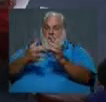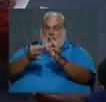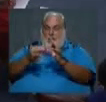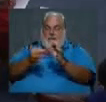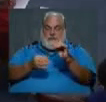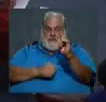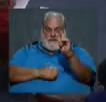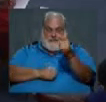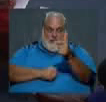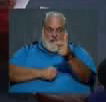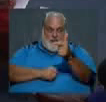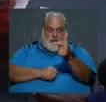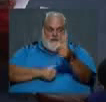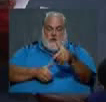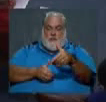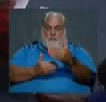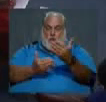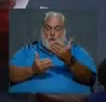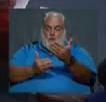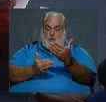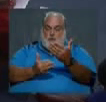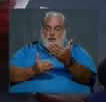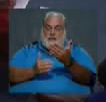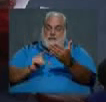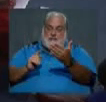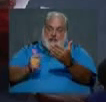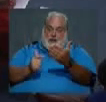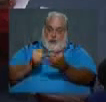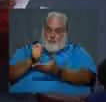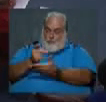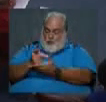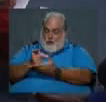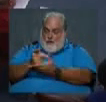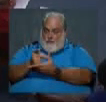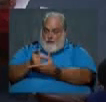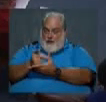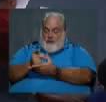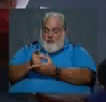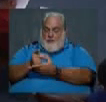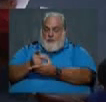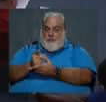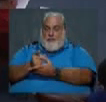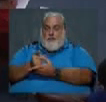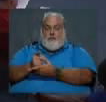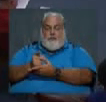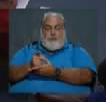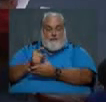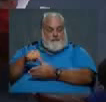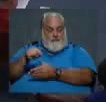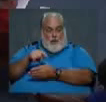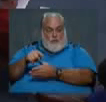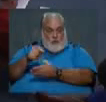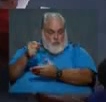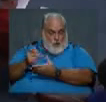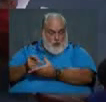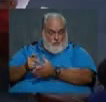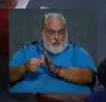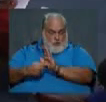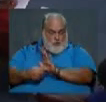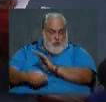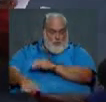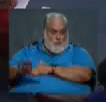second. Well, you have a motion that's made and seconded to approve the consent agenda as read. Those approved, raise your right